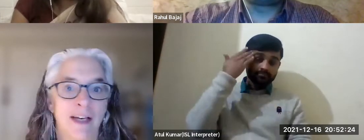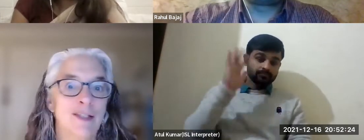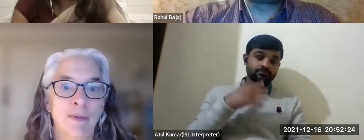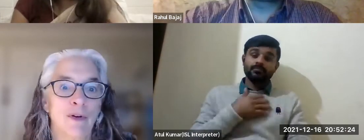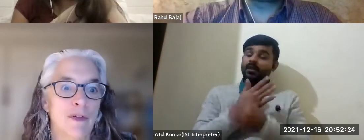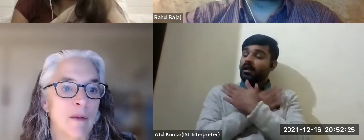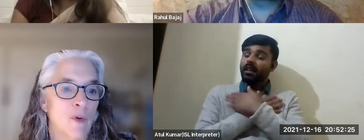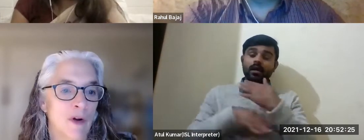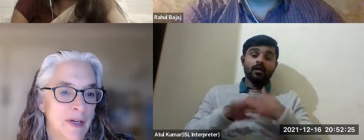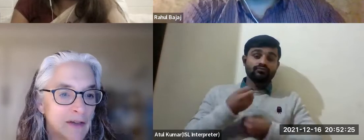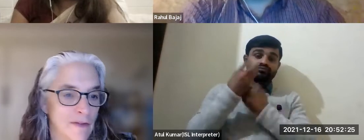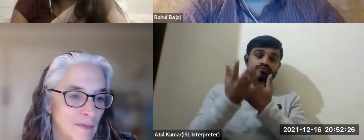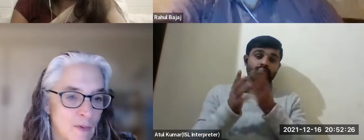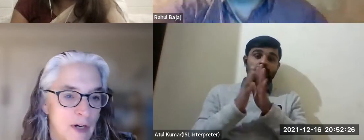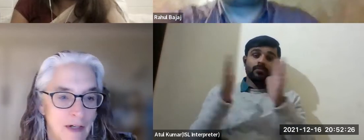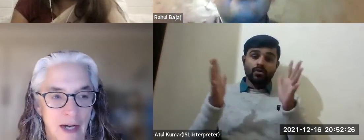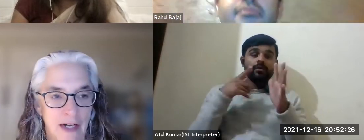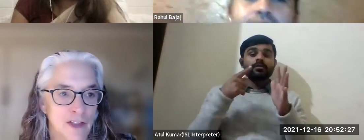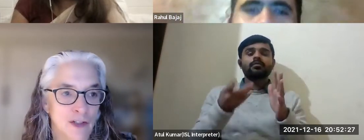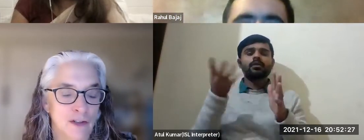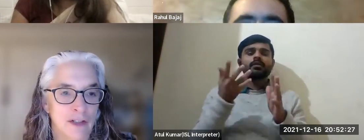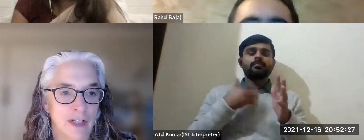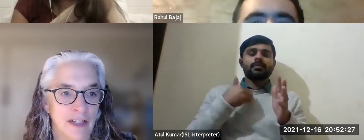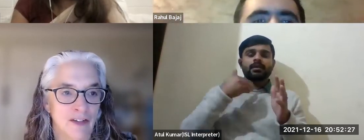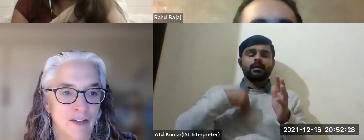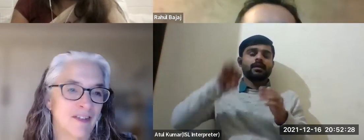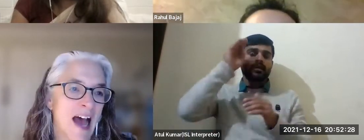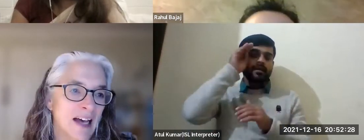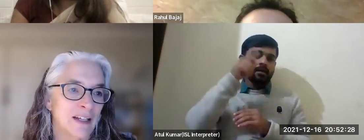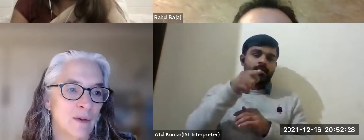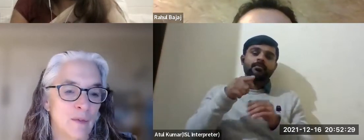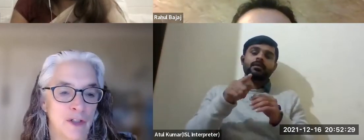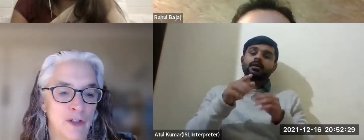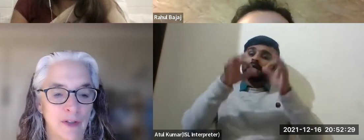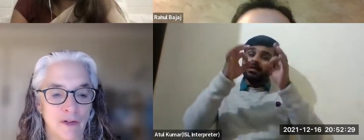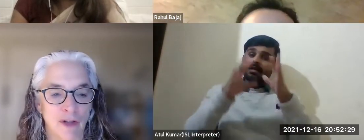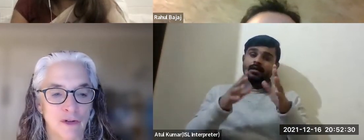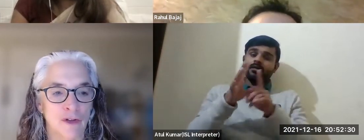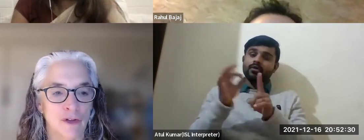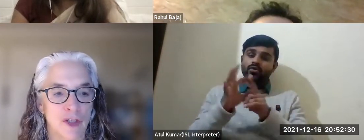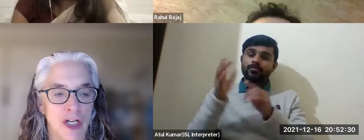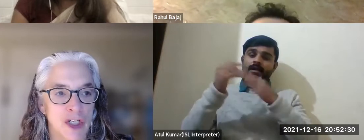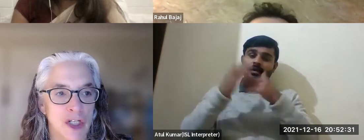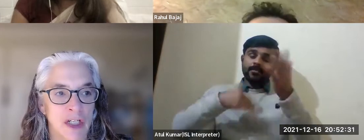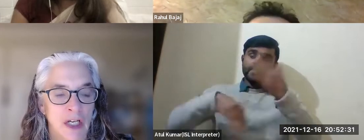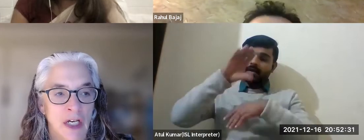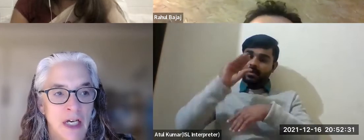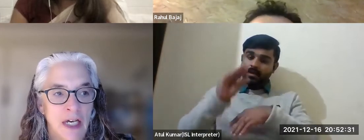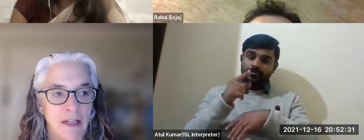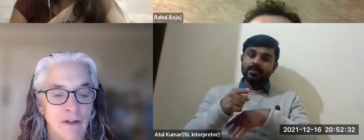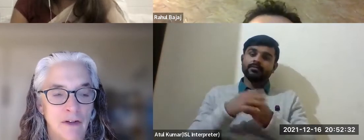love to explore that more, because what I just heard is exactly what we do in structured